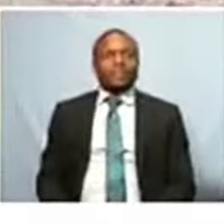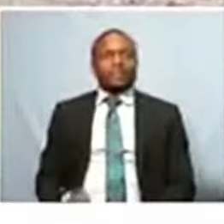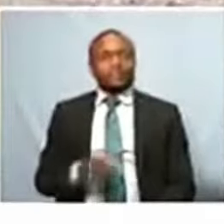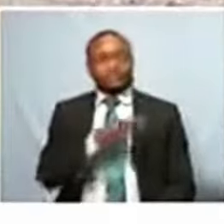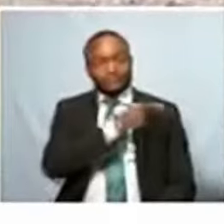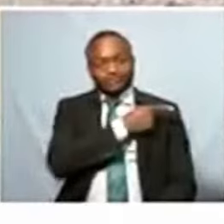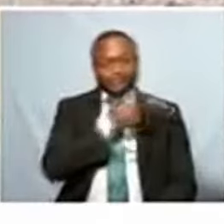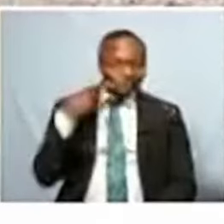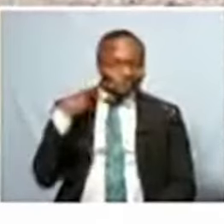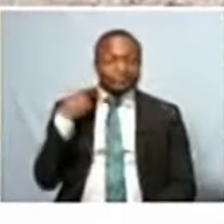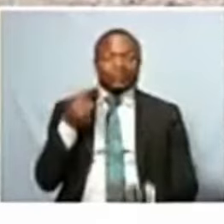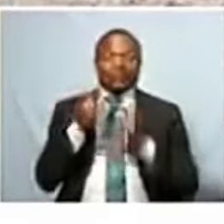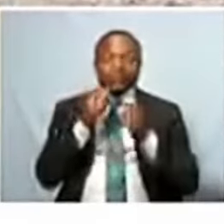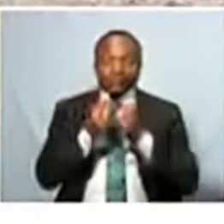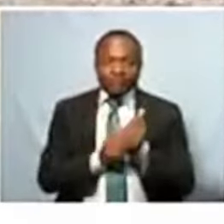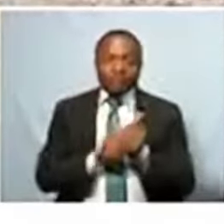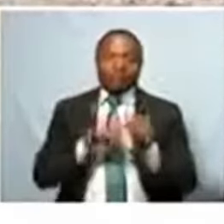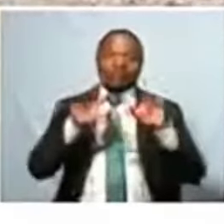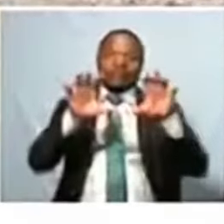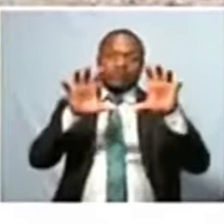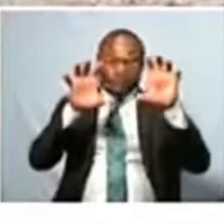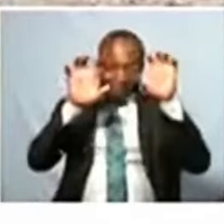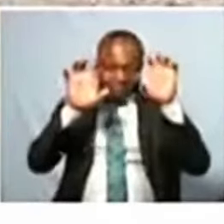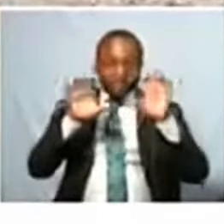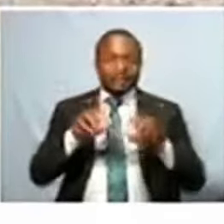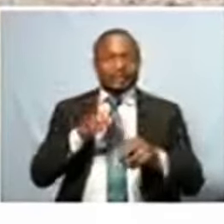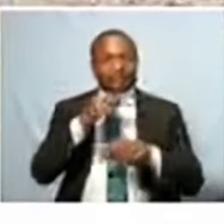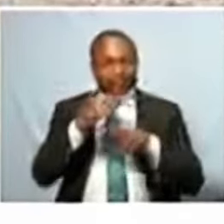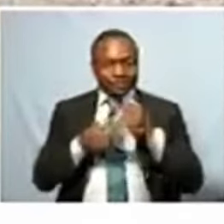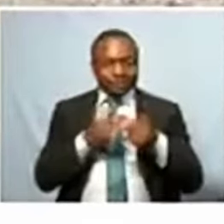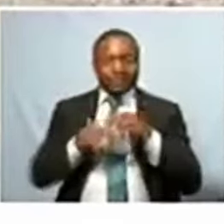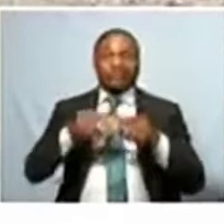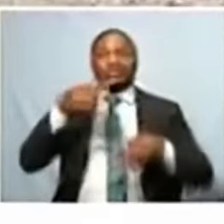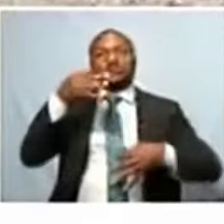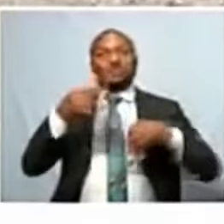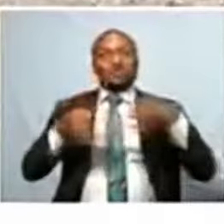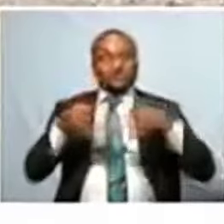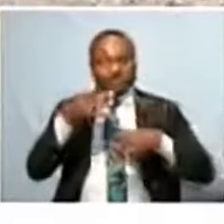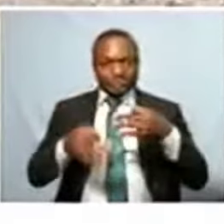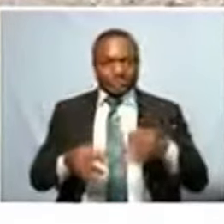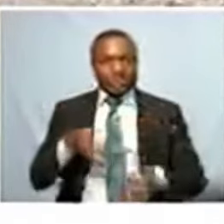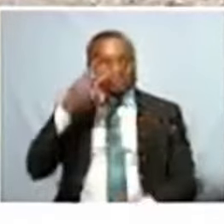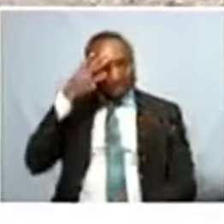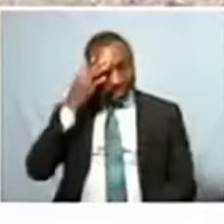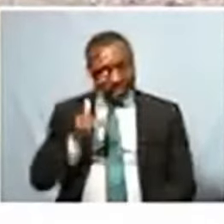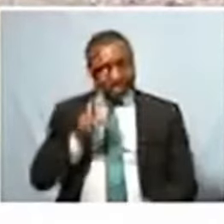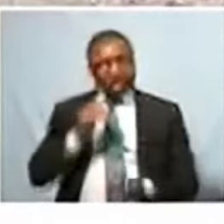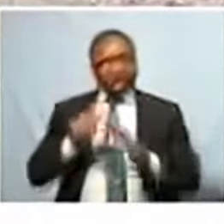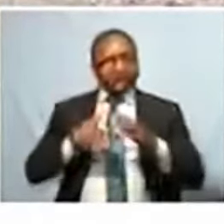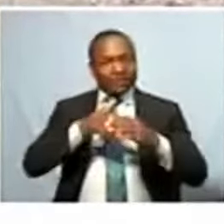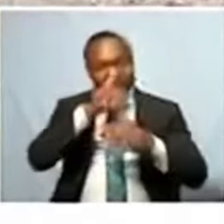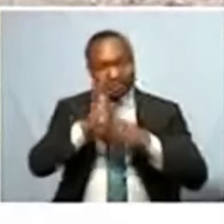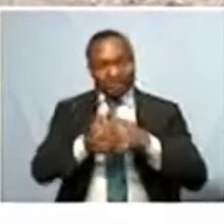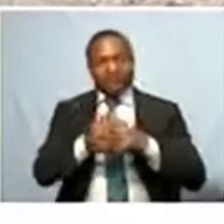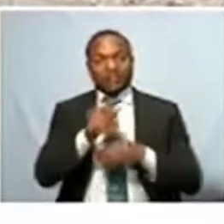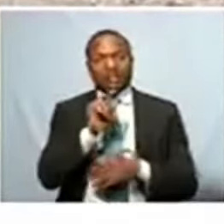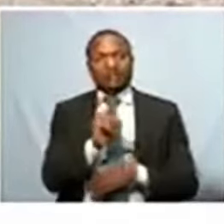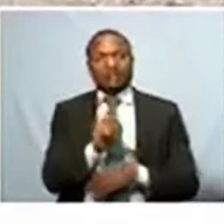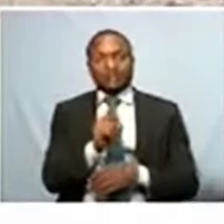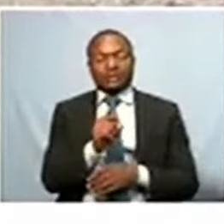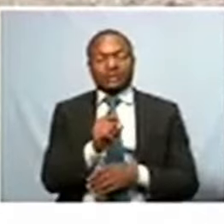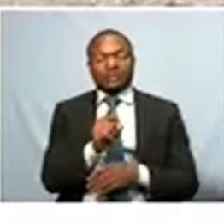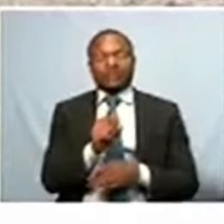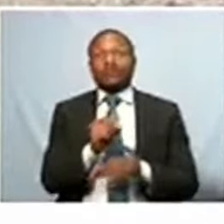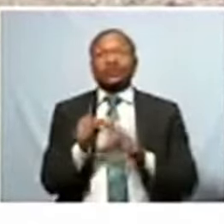parliament, I mean executive, and I mean judiciary. Because it's out of that culmination of an